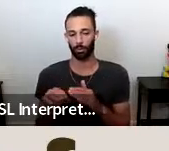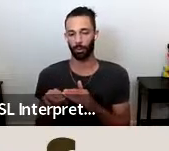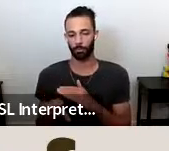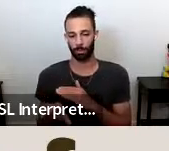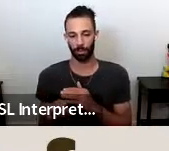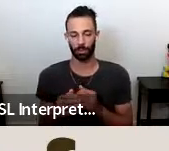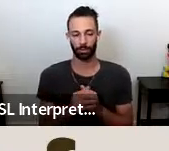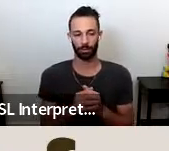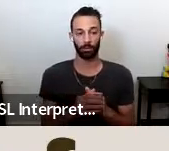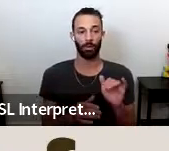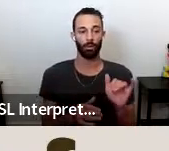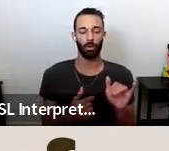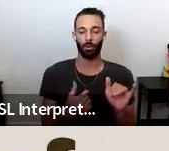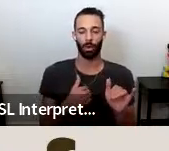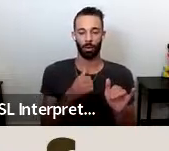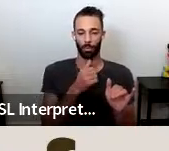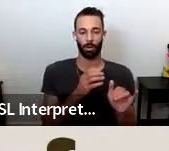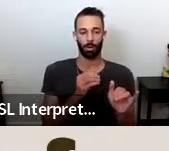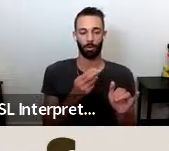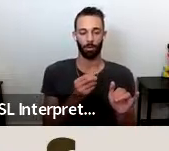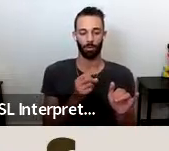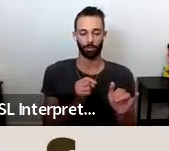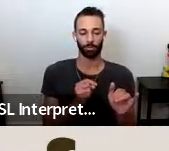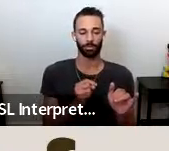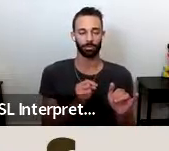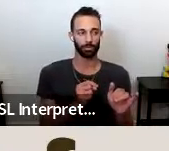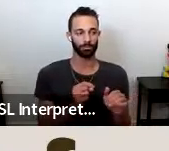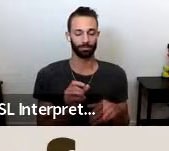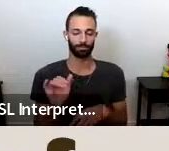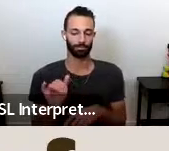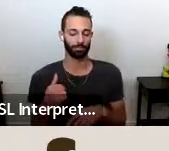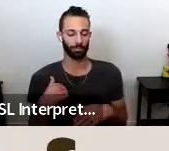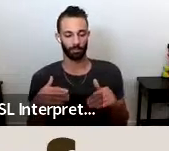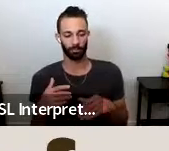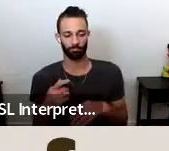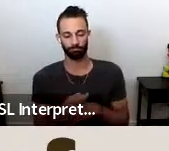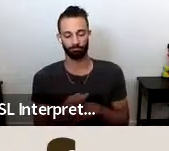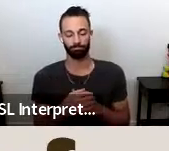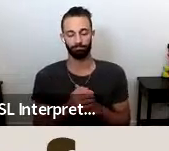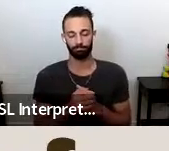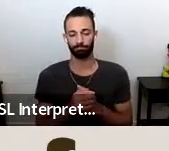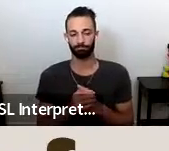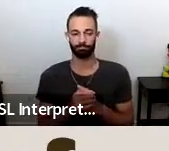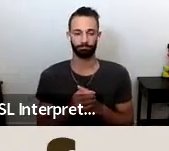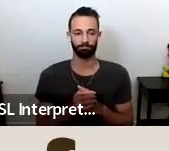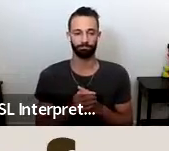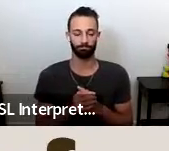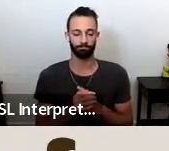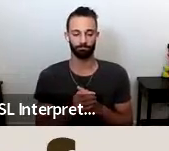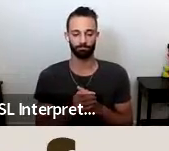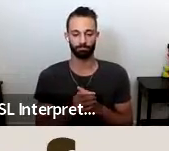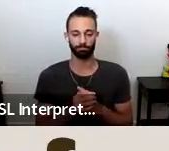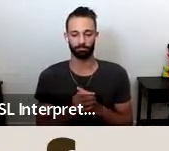as a co-host. Because I Oh. Ah, made yeah, as I a need to do host. that. Okay, hold on one Yeah, second. that's why.